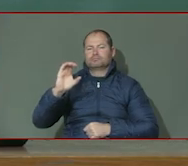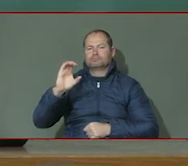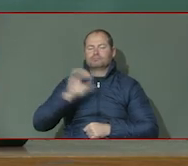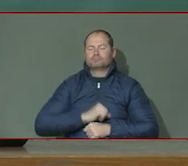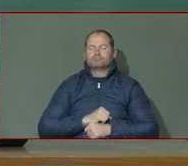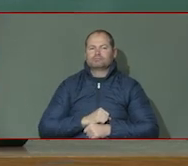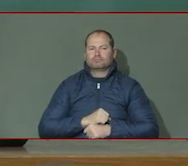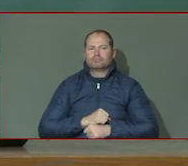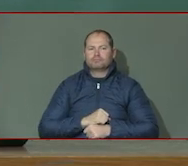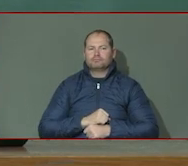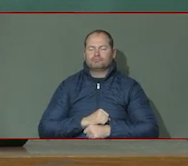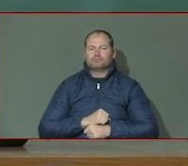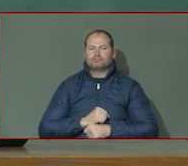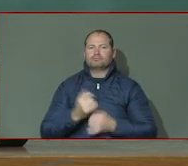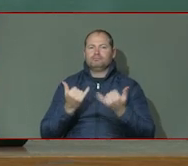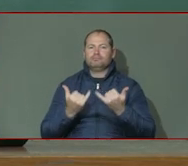We get